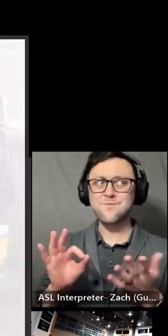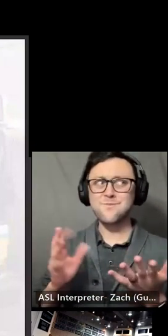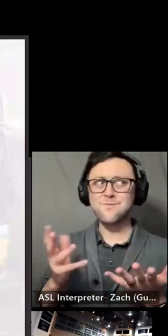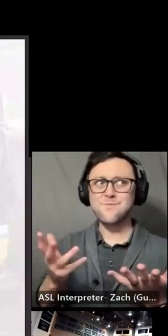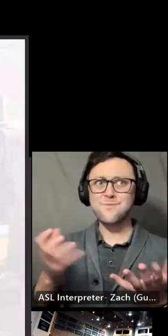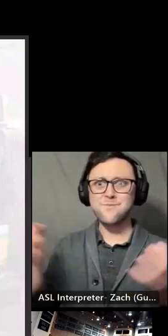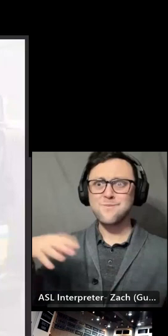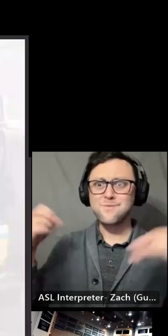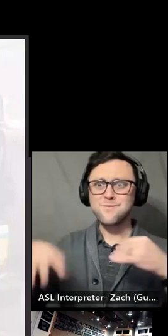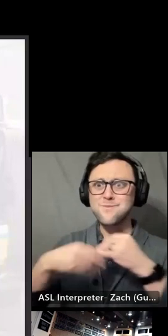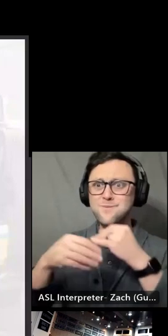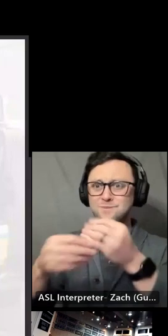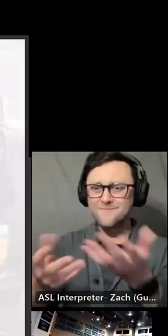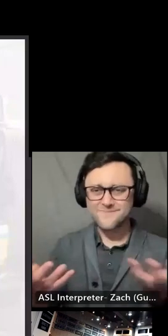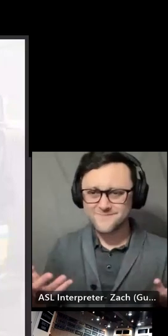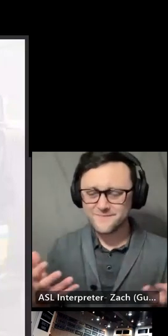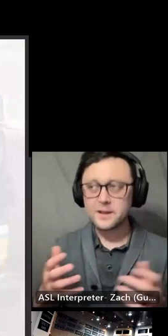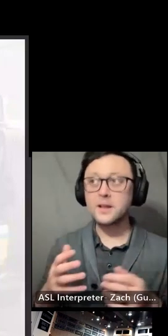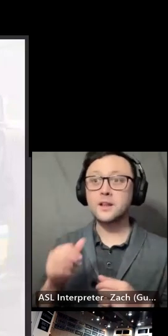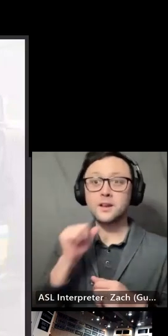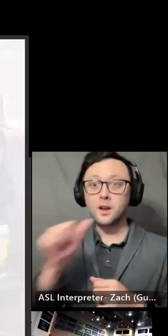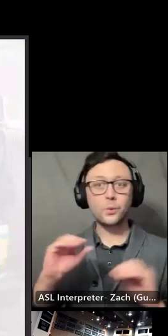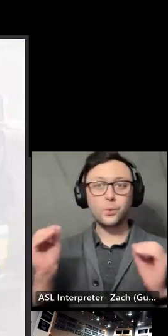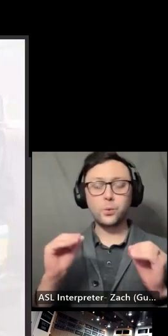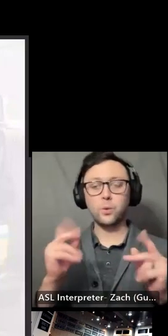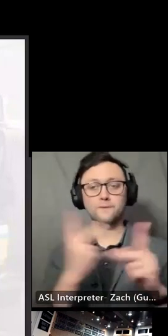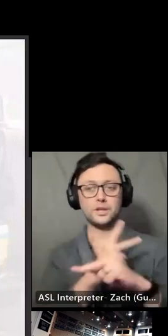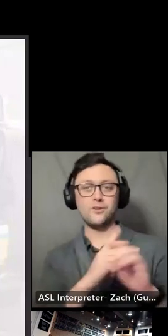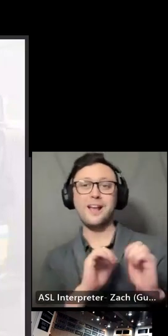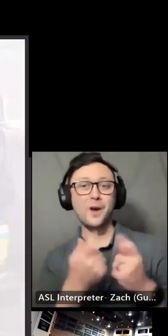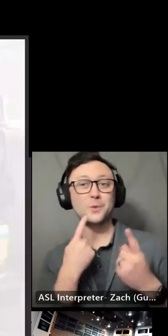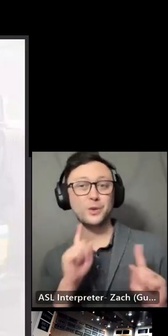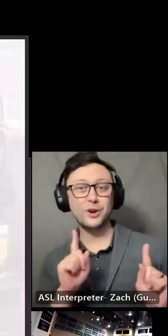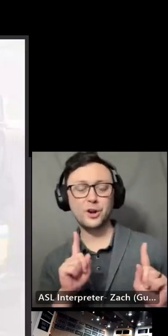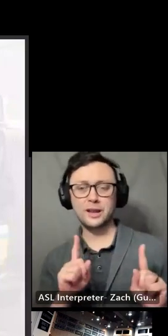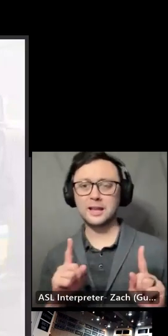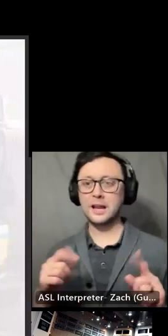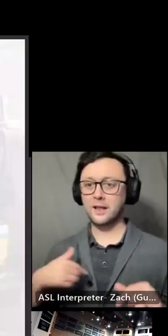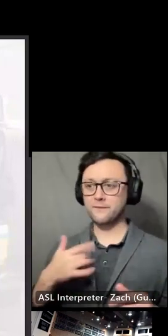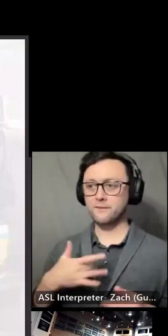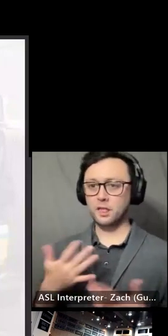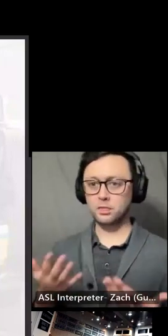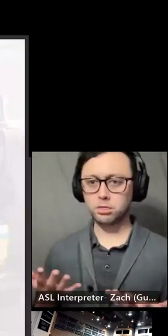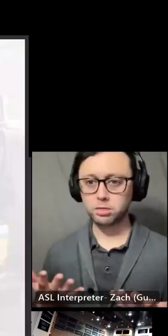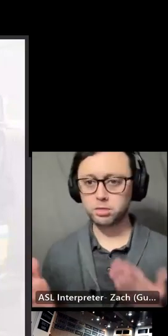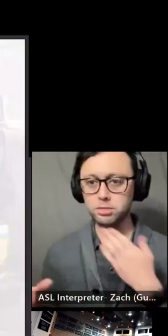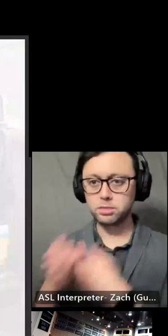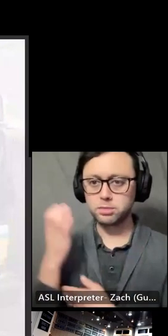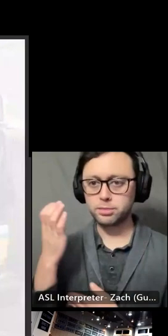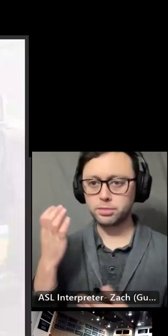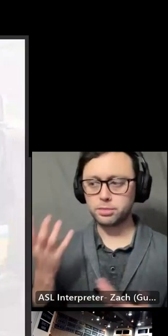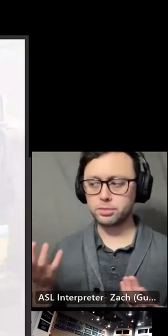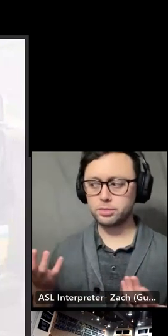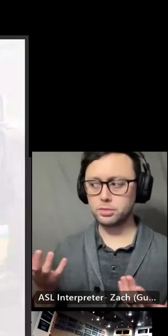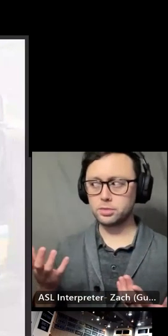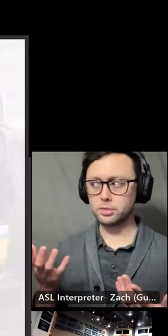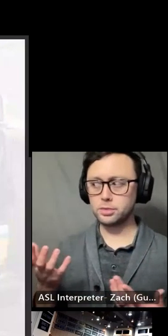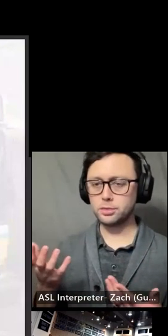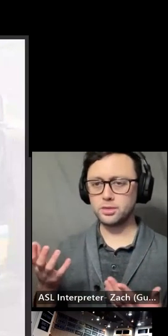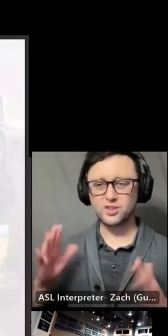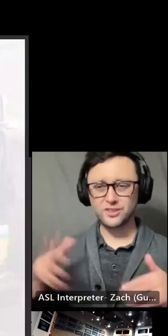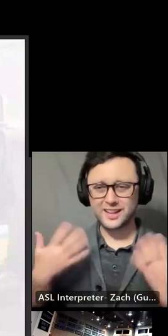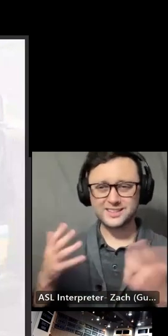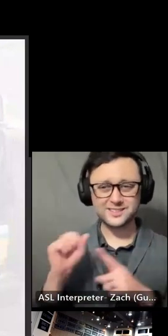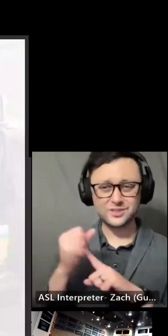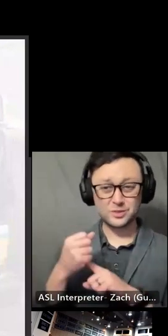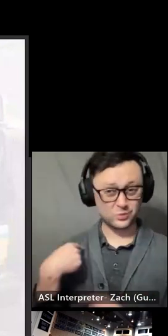figuring out the edges and how to make this work. And now, you know, we're in this crazy situation that none of us